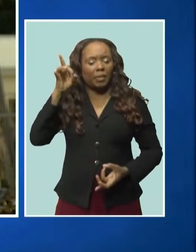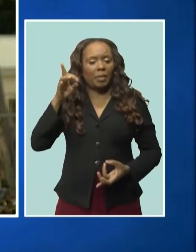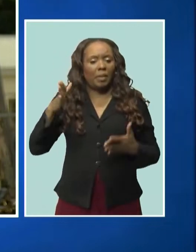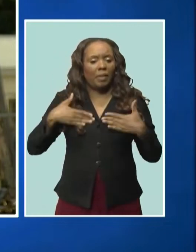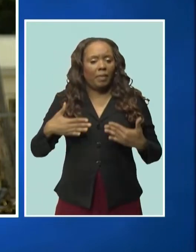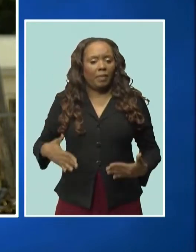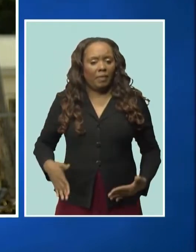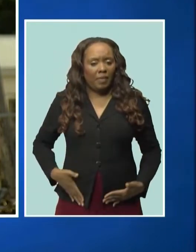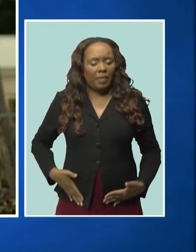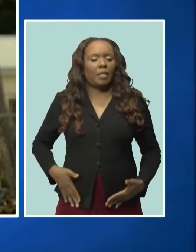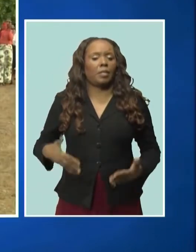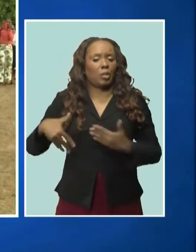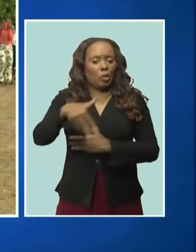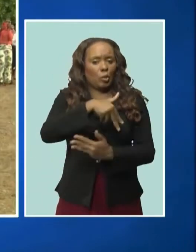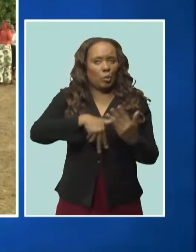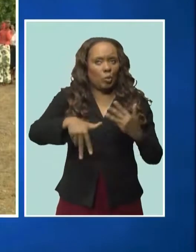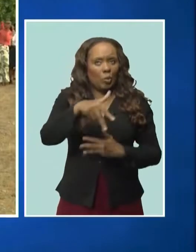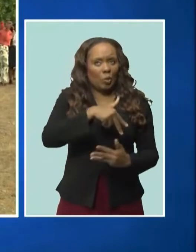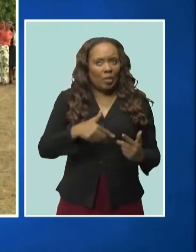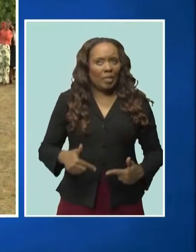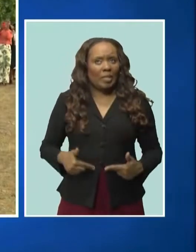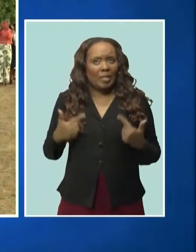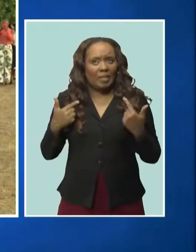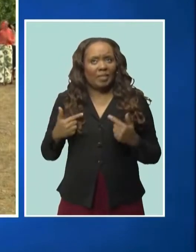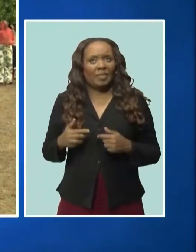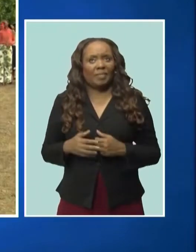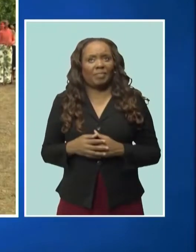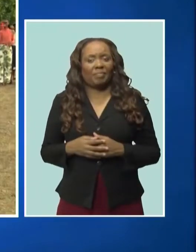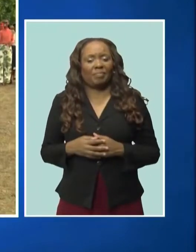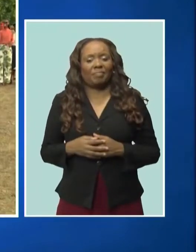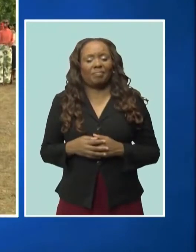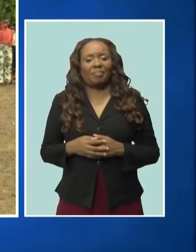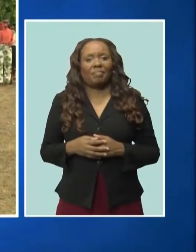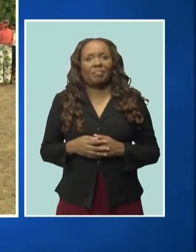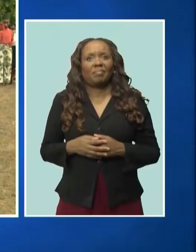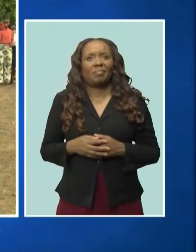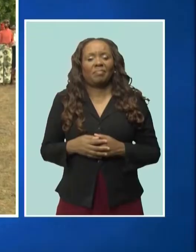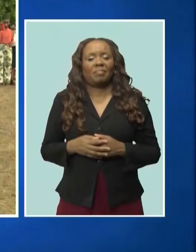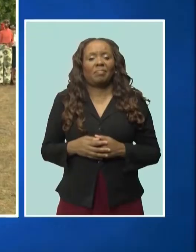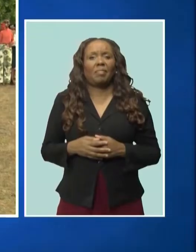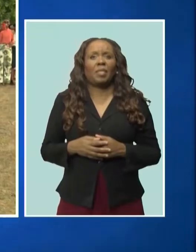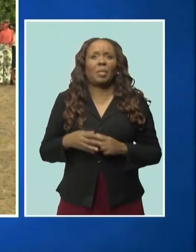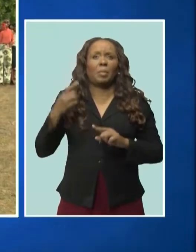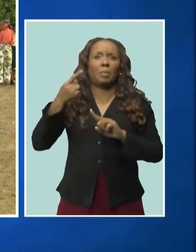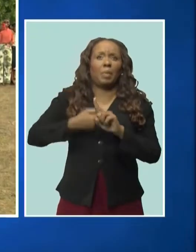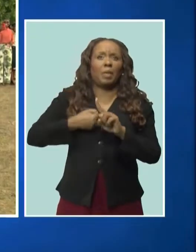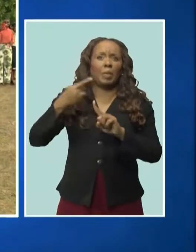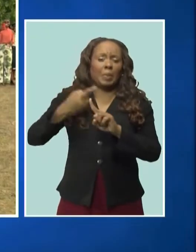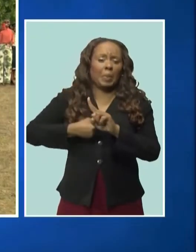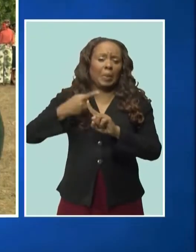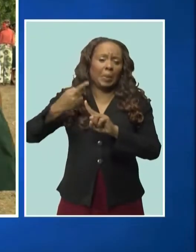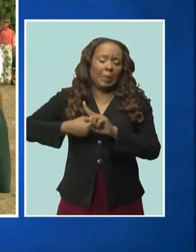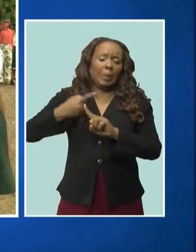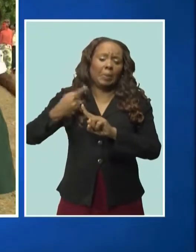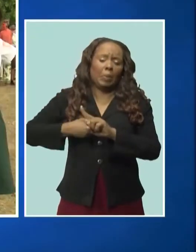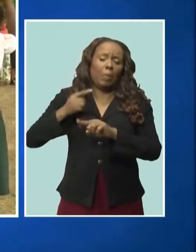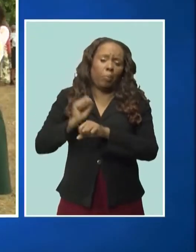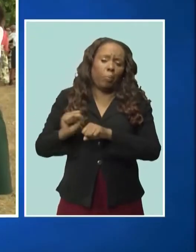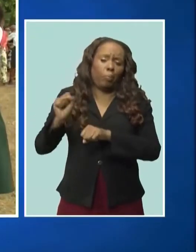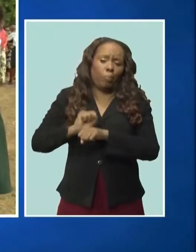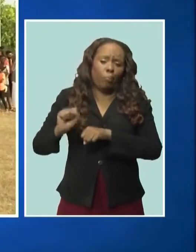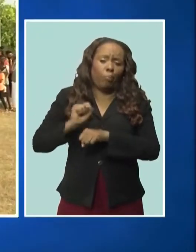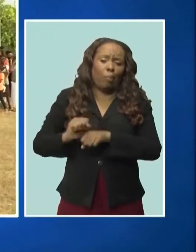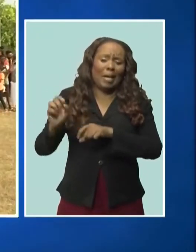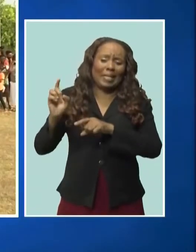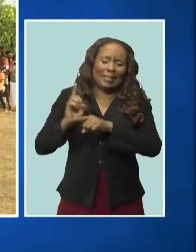physical lives of our youth. For the recruits, it was the culmination of months of dedication, discipline, and